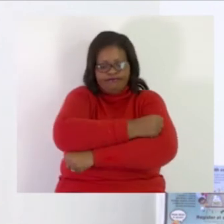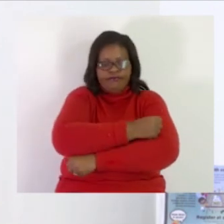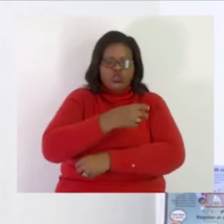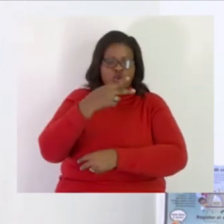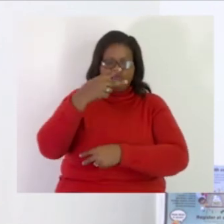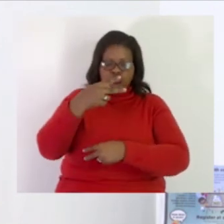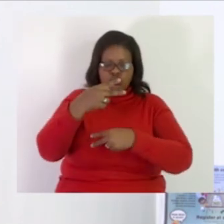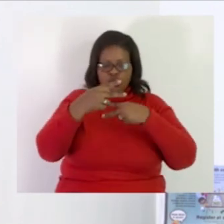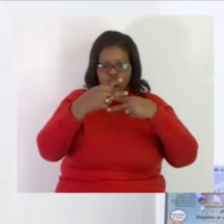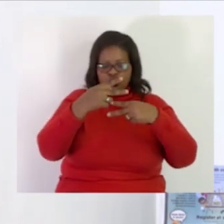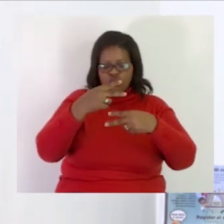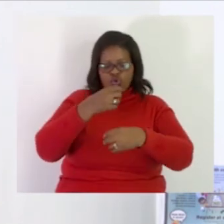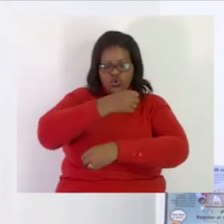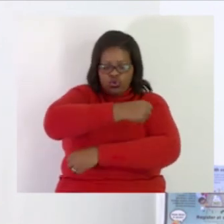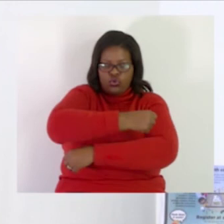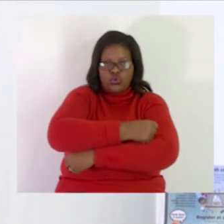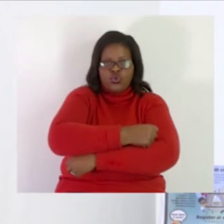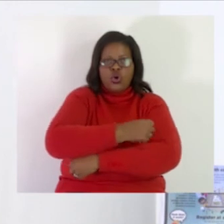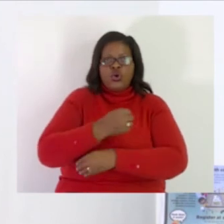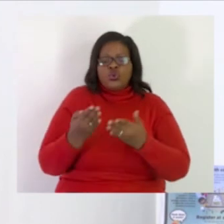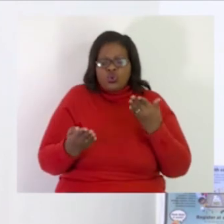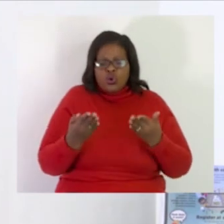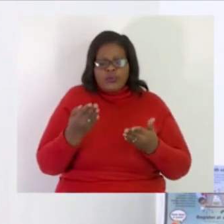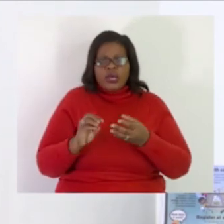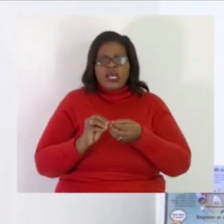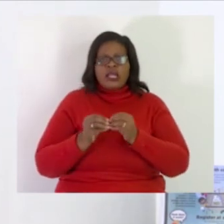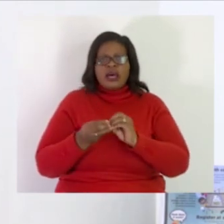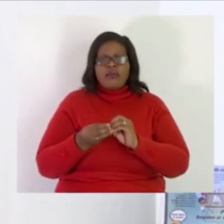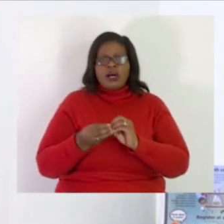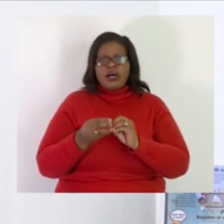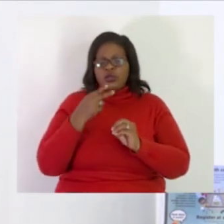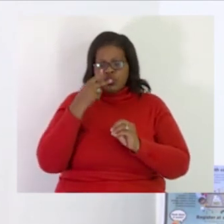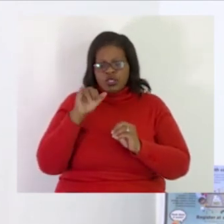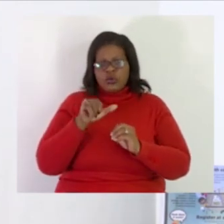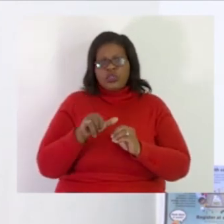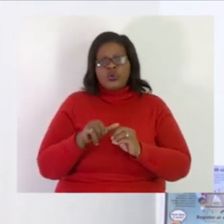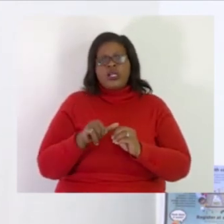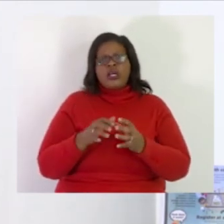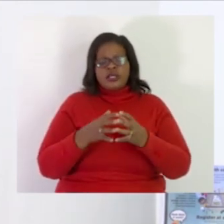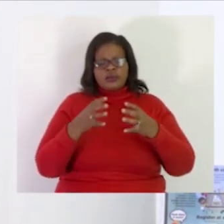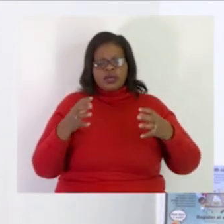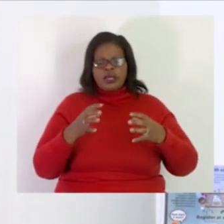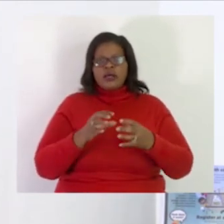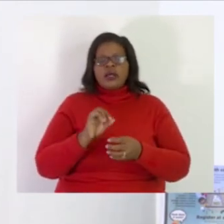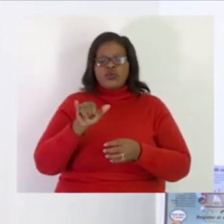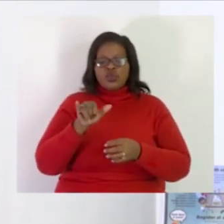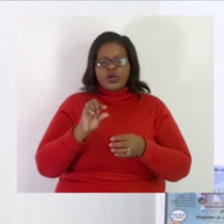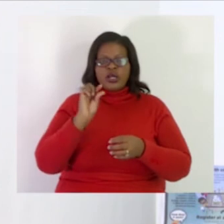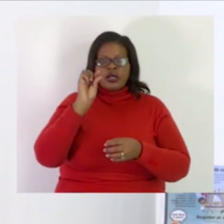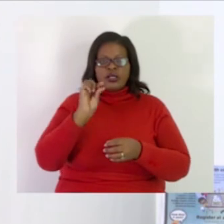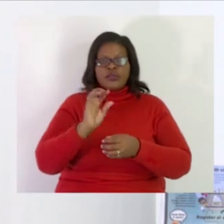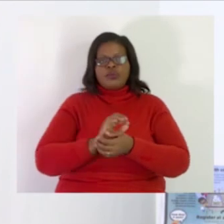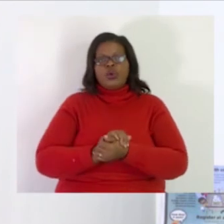compare numbers, to see which number is bigger than the other. So, in most cases,